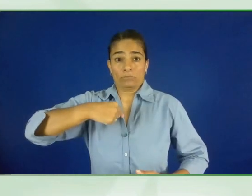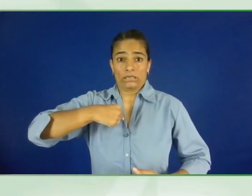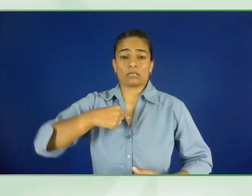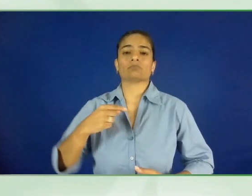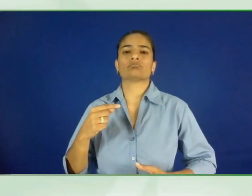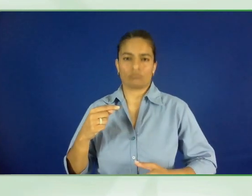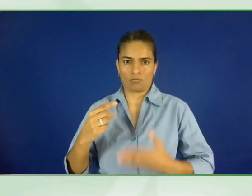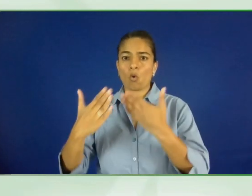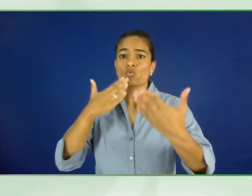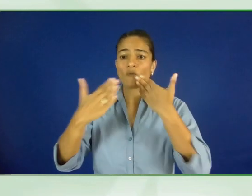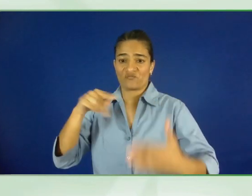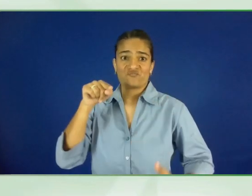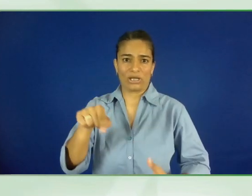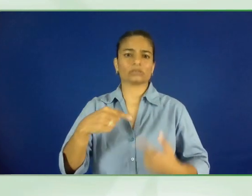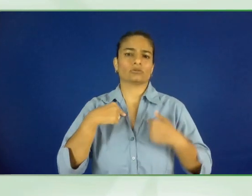of Swedish